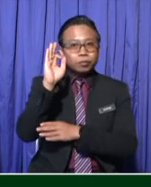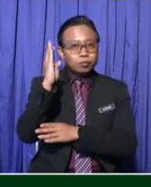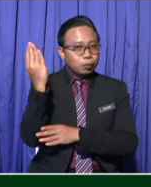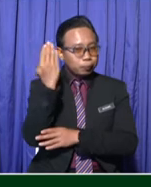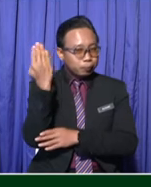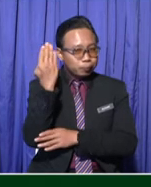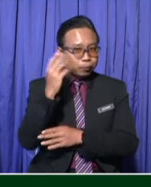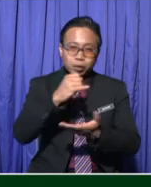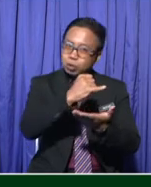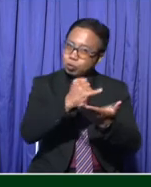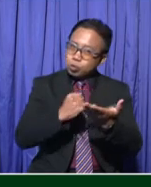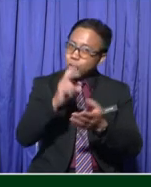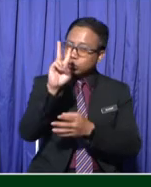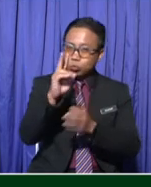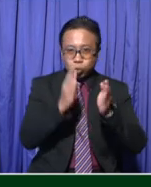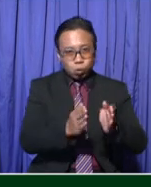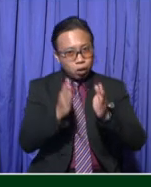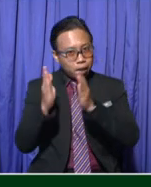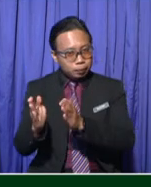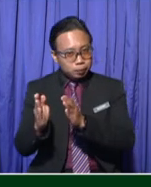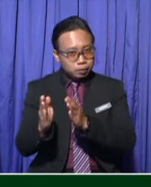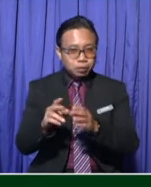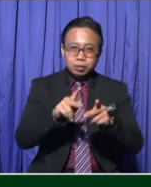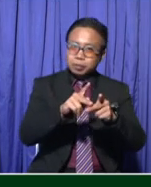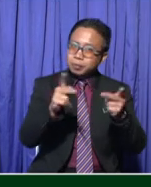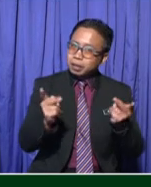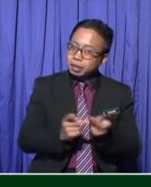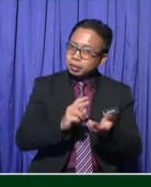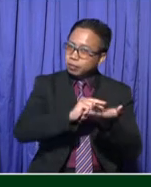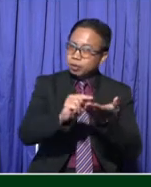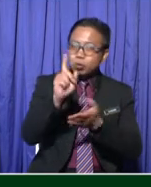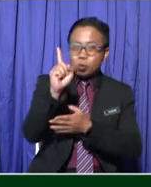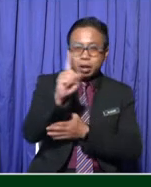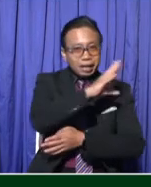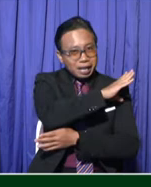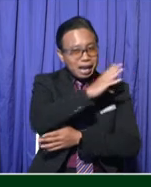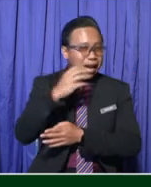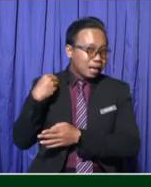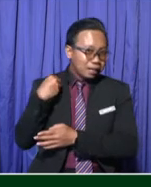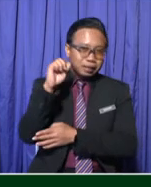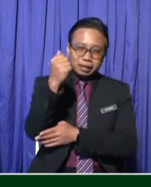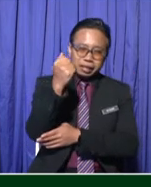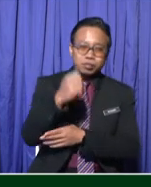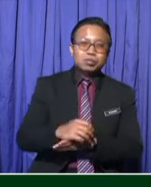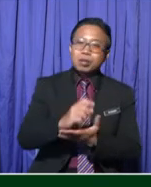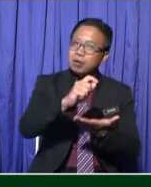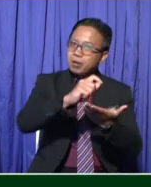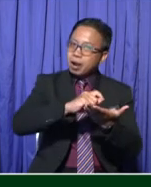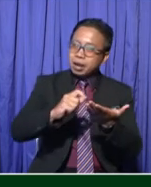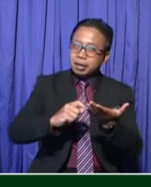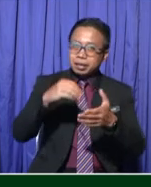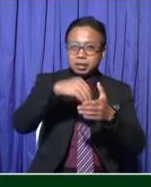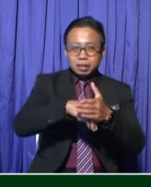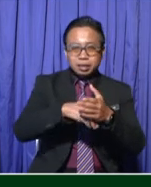two columns for place value ones and tens. Write the number in the correct